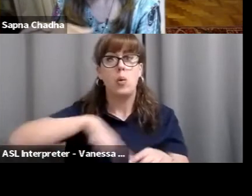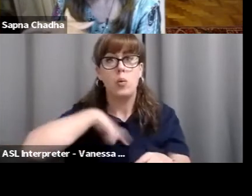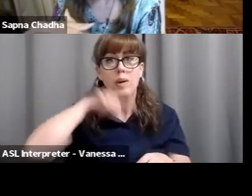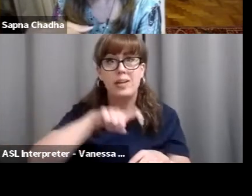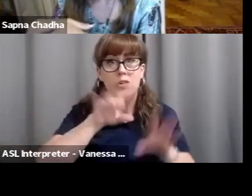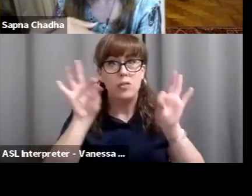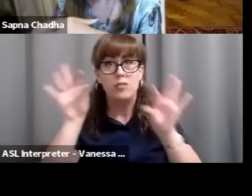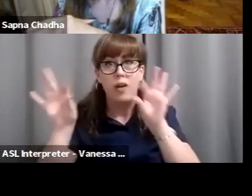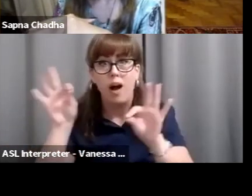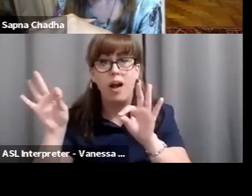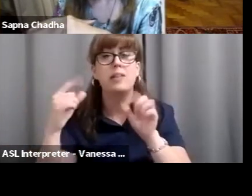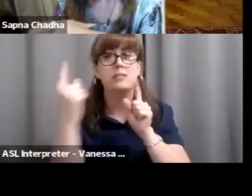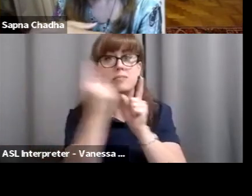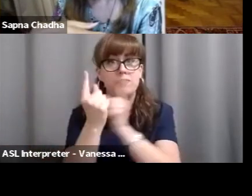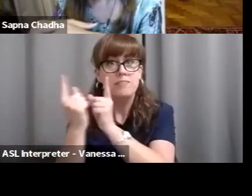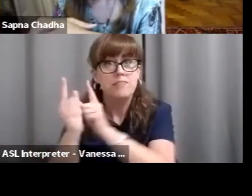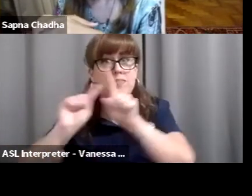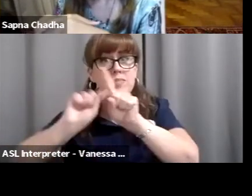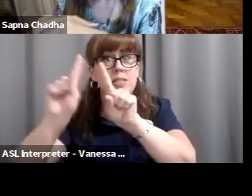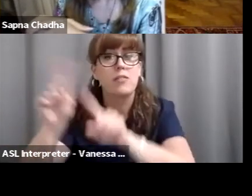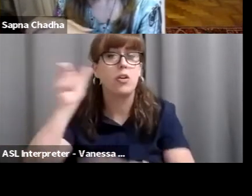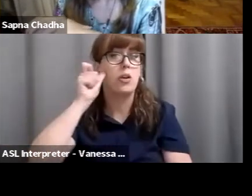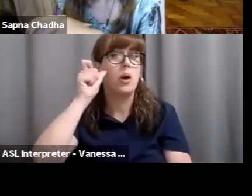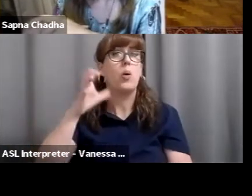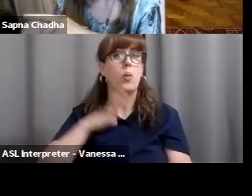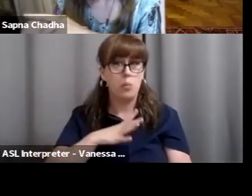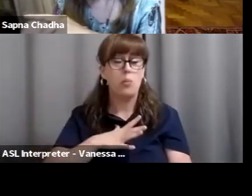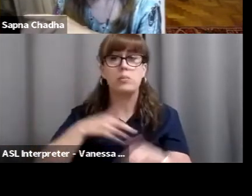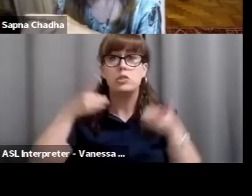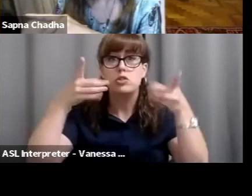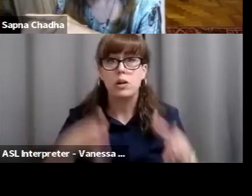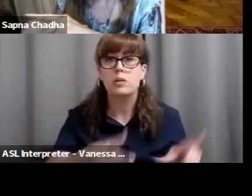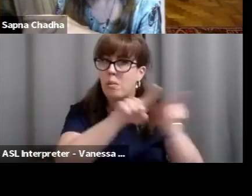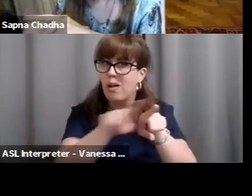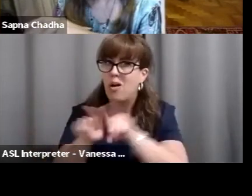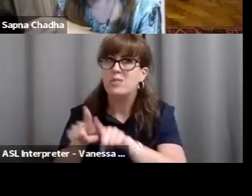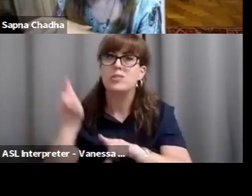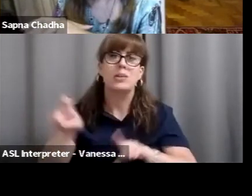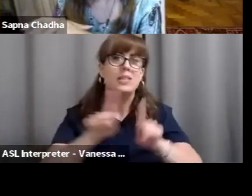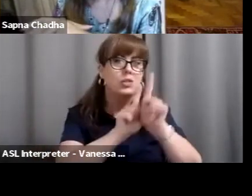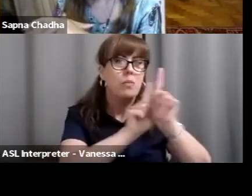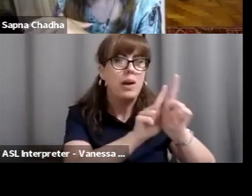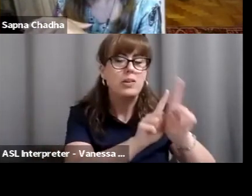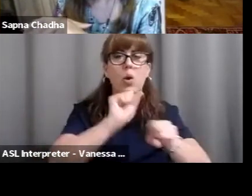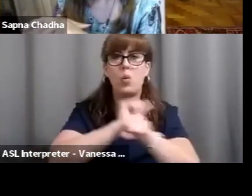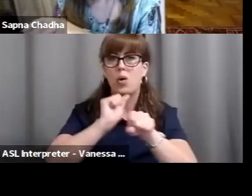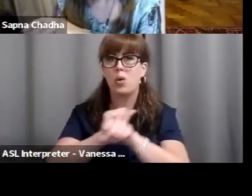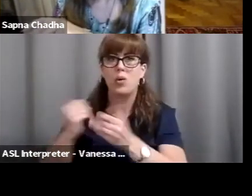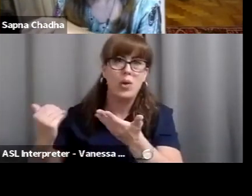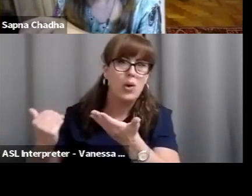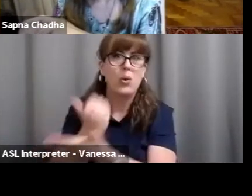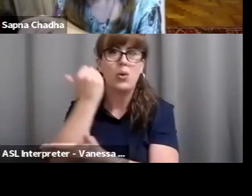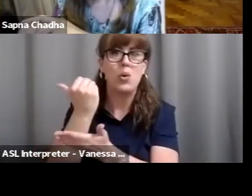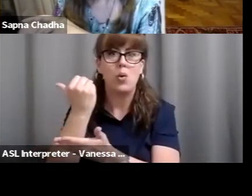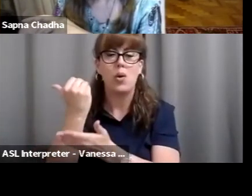directors, but we also need to mentor them and work with newer talent and create equal opportunities